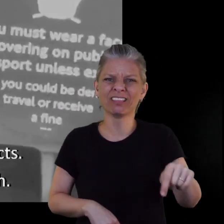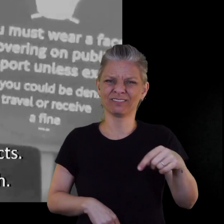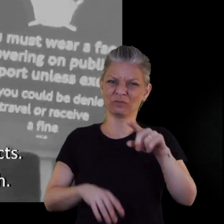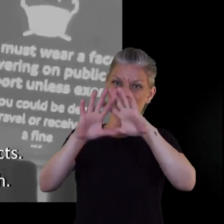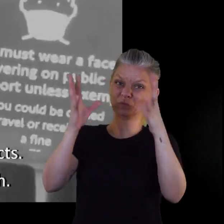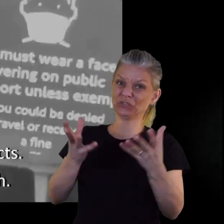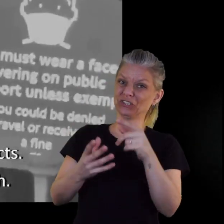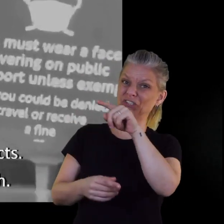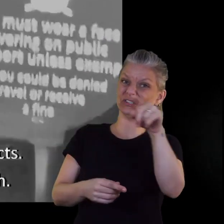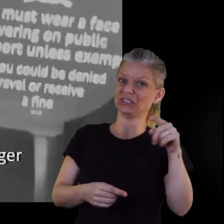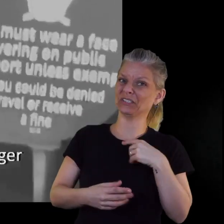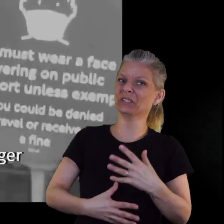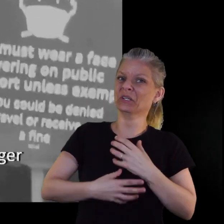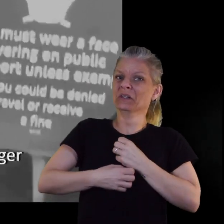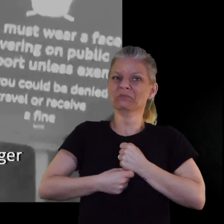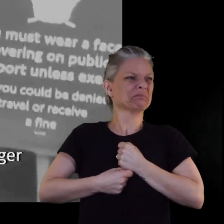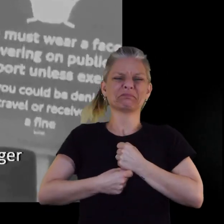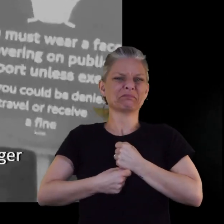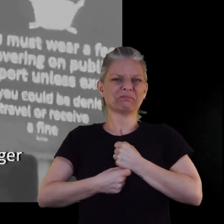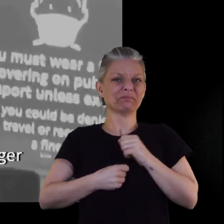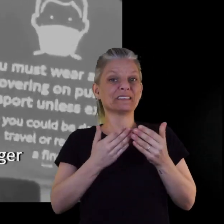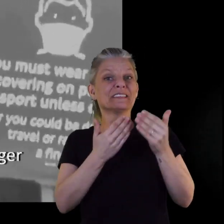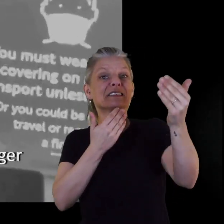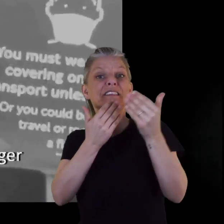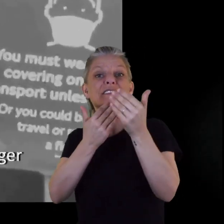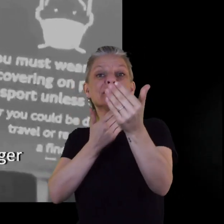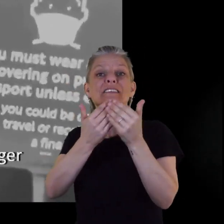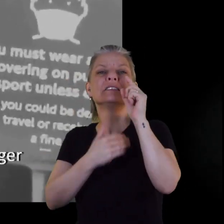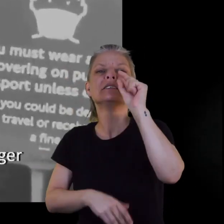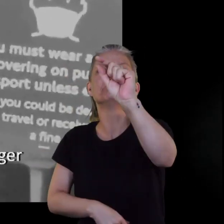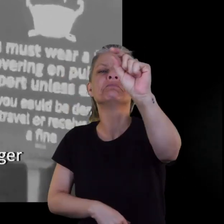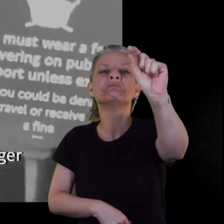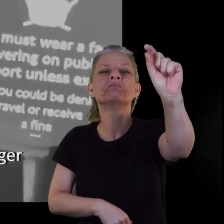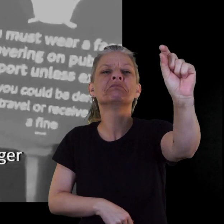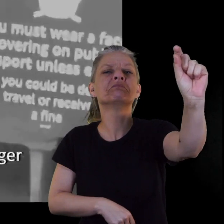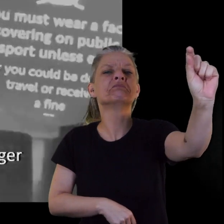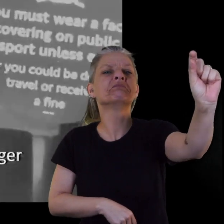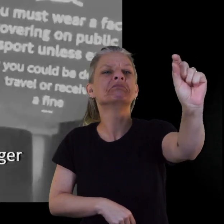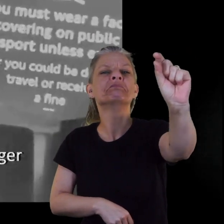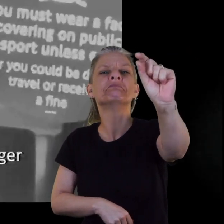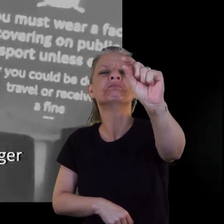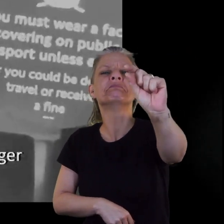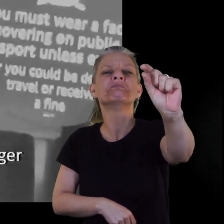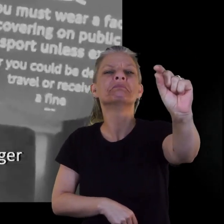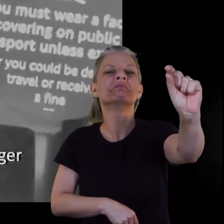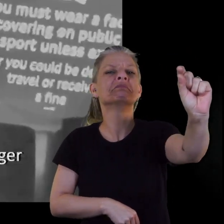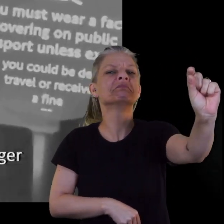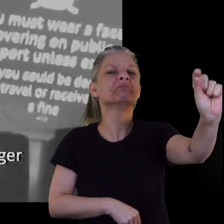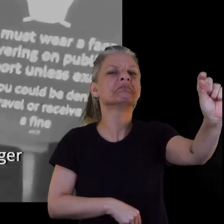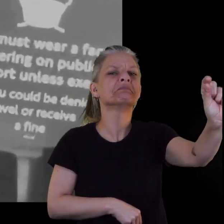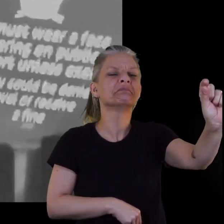world in if I'm holding my breath. Now in the distance, small silhouette of a stranger moving the frame